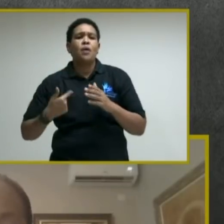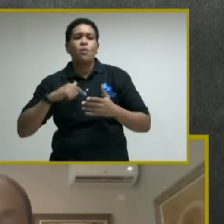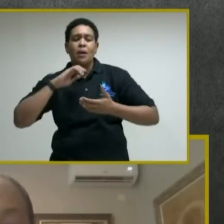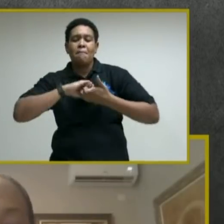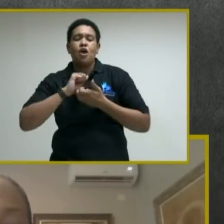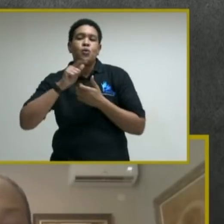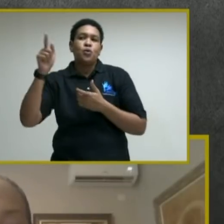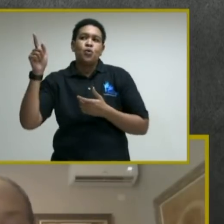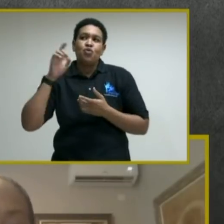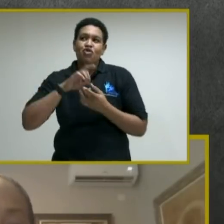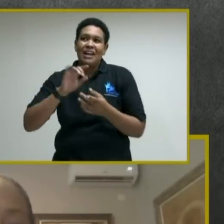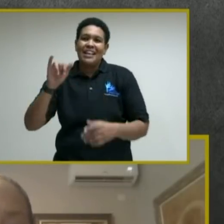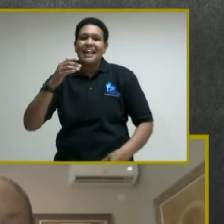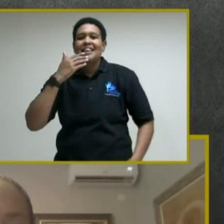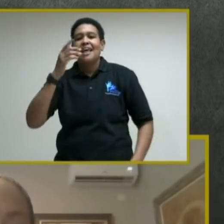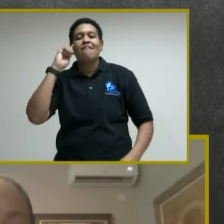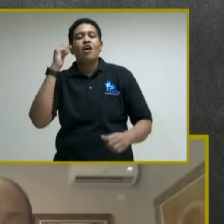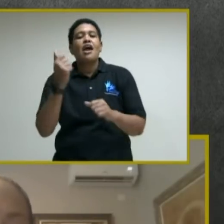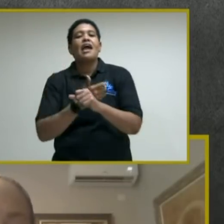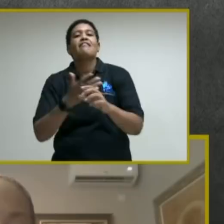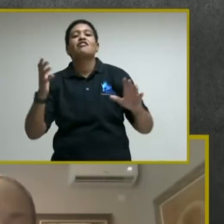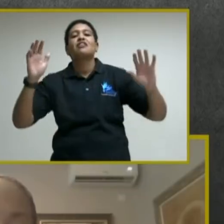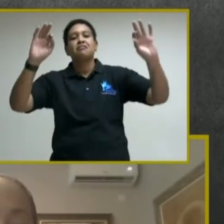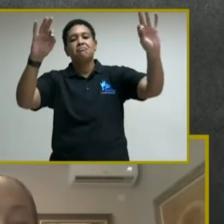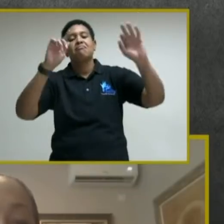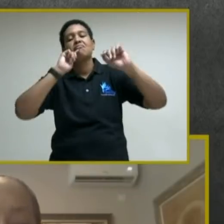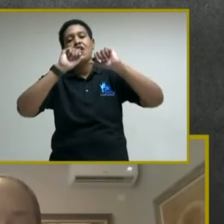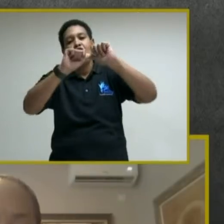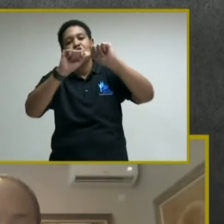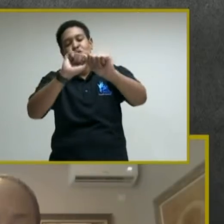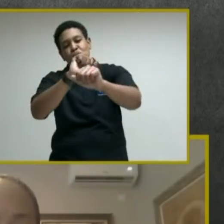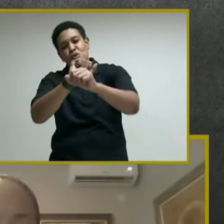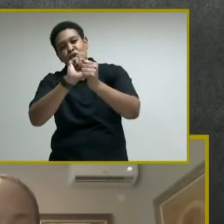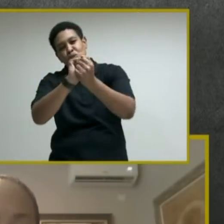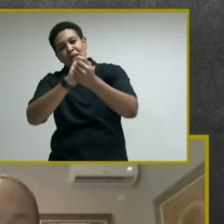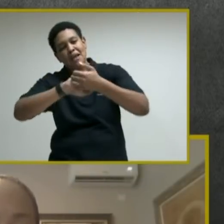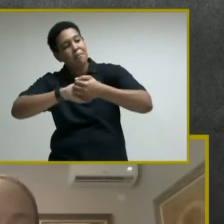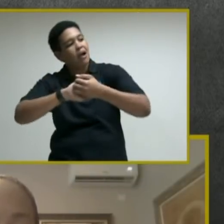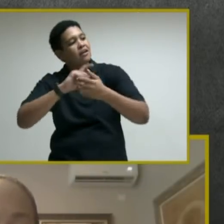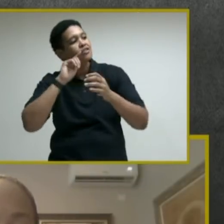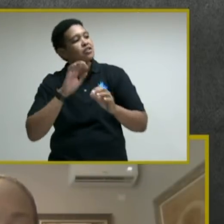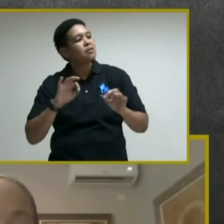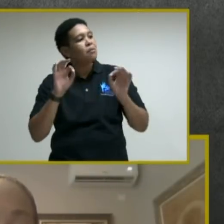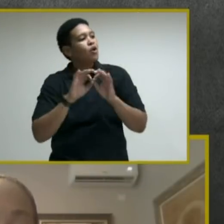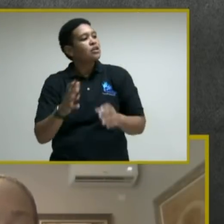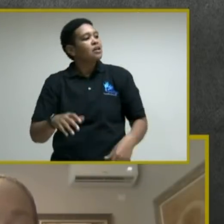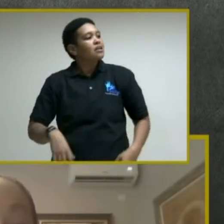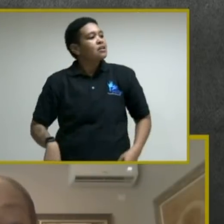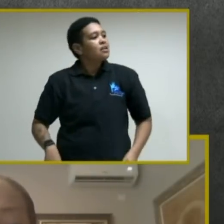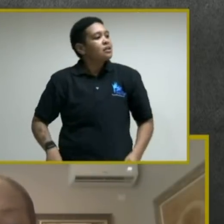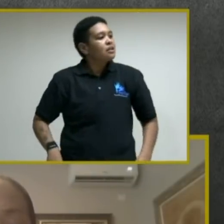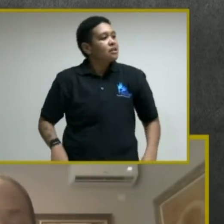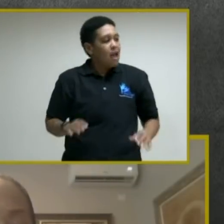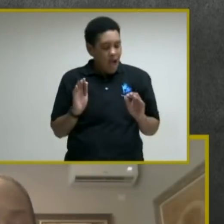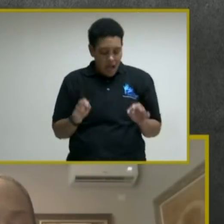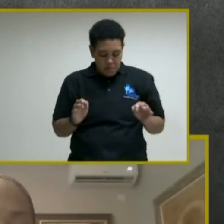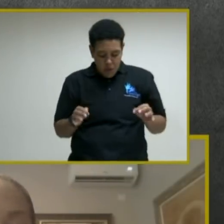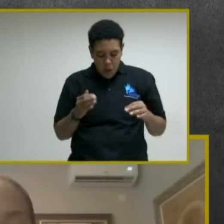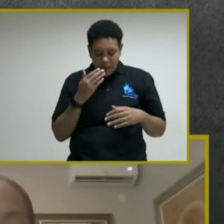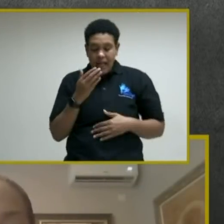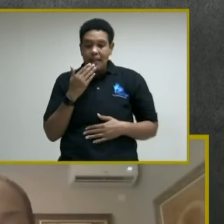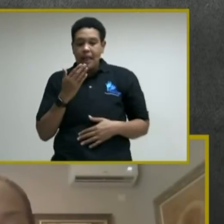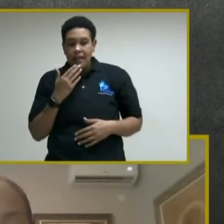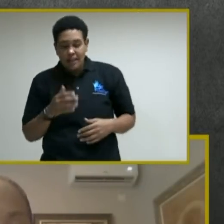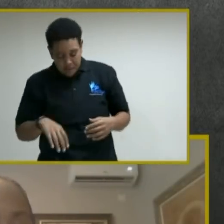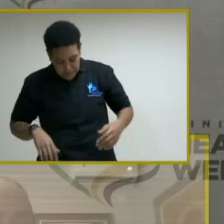with Absolutely. you on that. And thanks a lot for everything. And let's continue to partner, because it's important. Absolutely. Thank you so